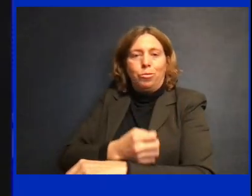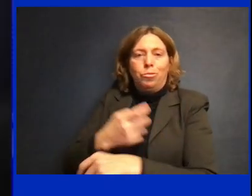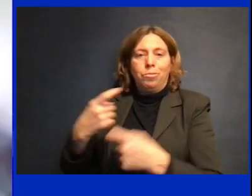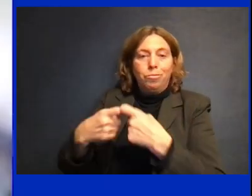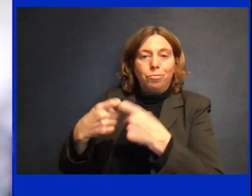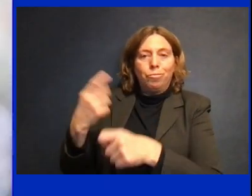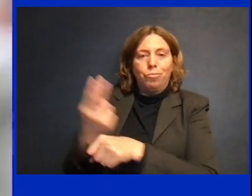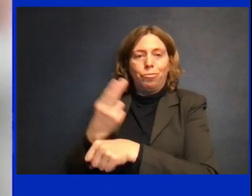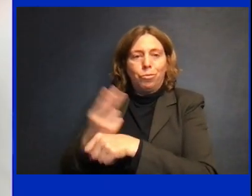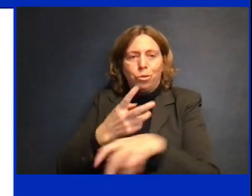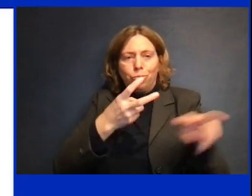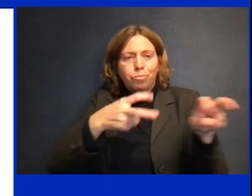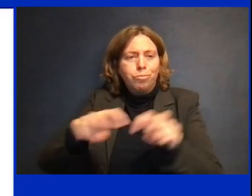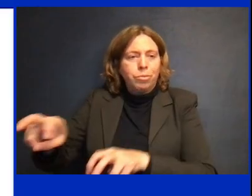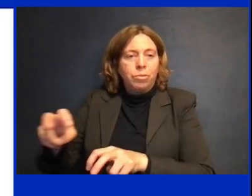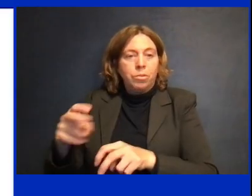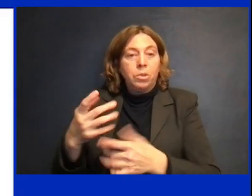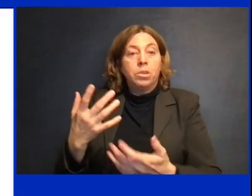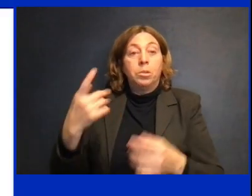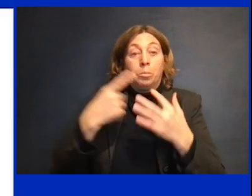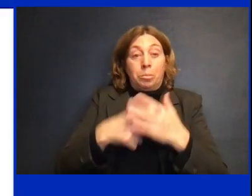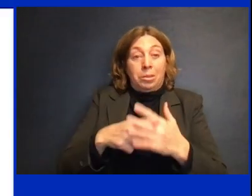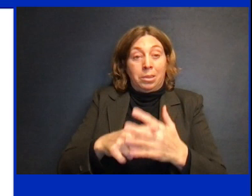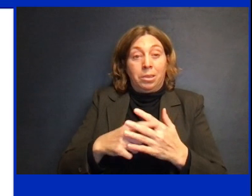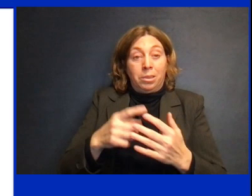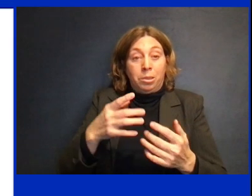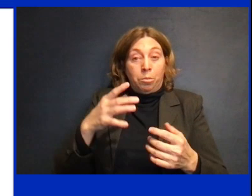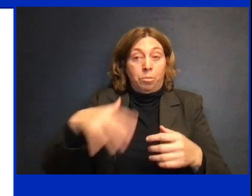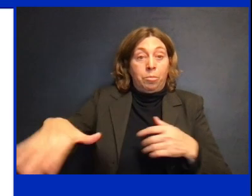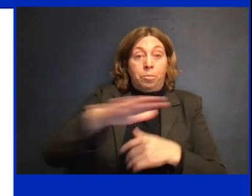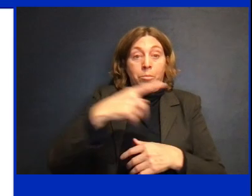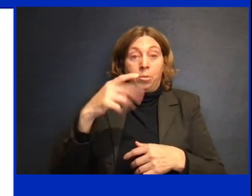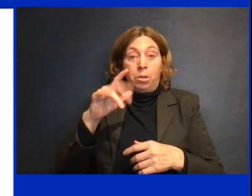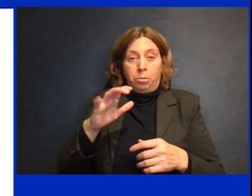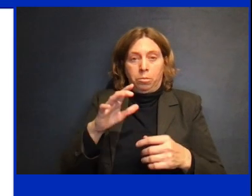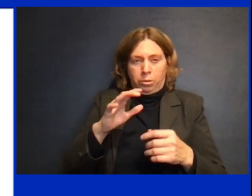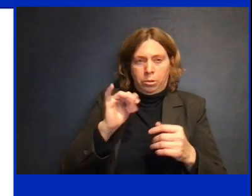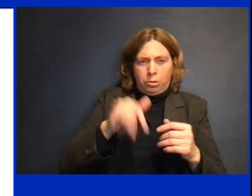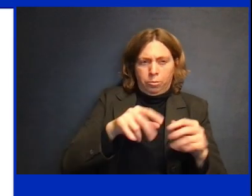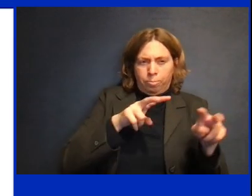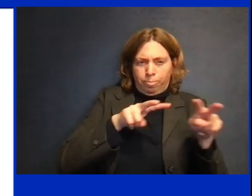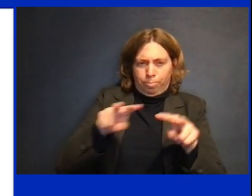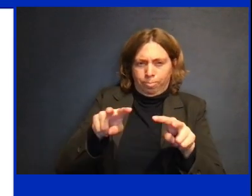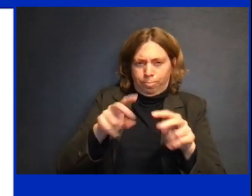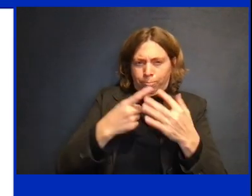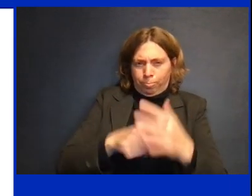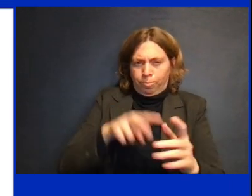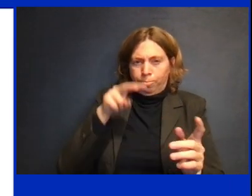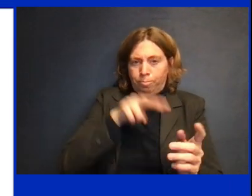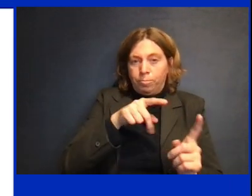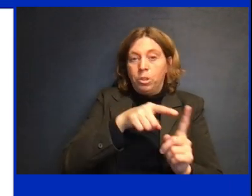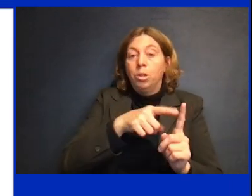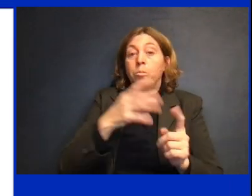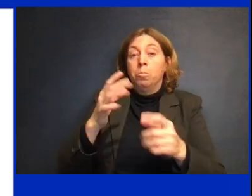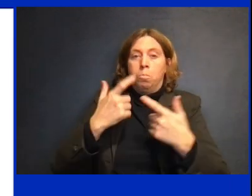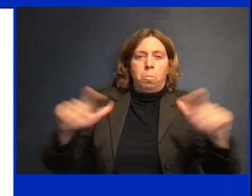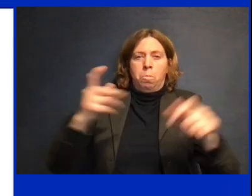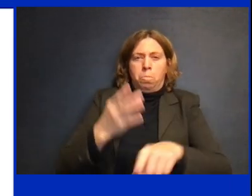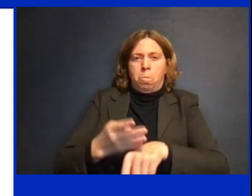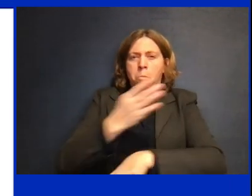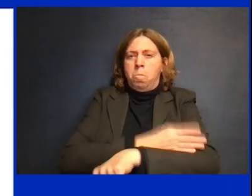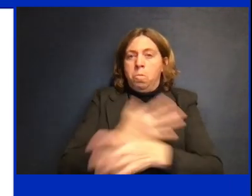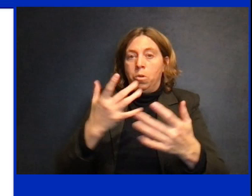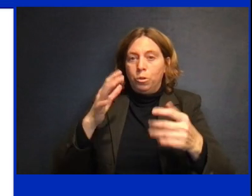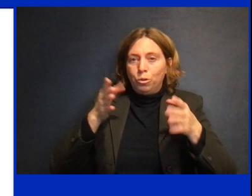few. Beginning with the elevated public realm, there will be major improvements in the streetscape, including the integration of